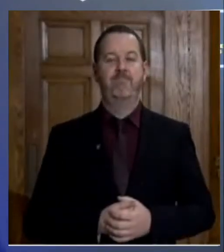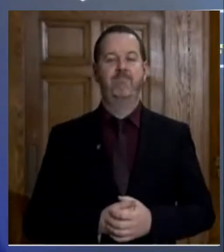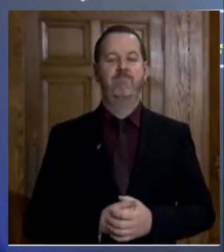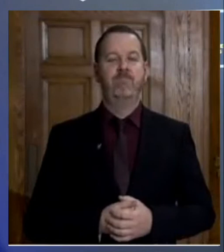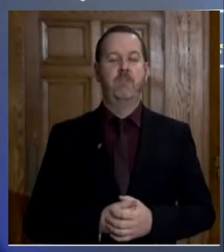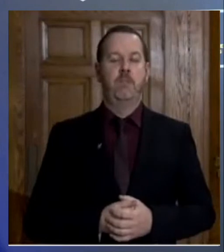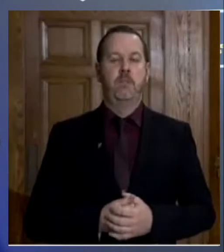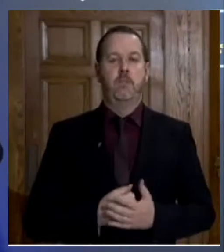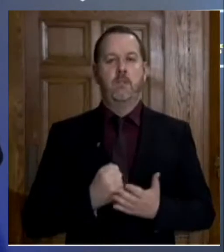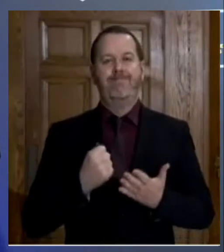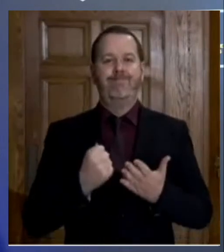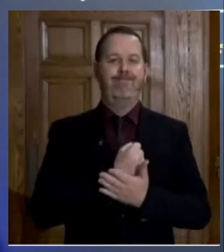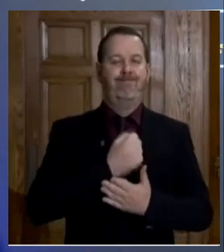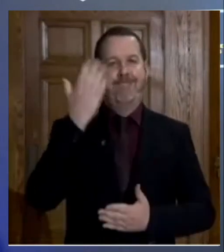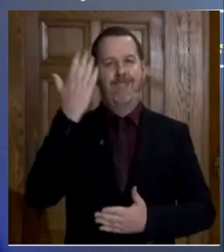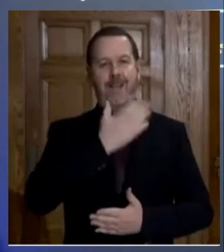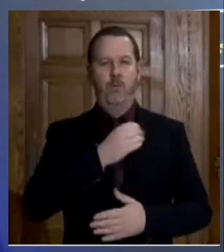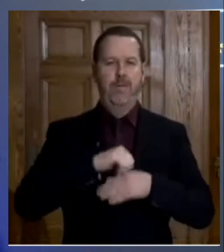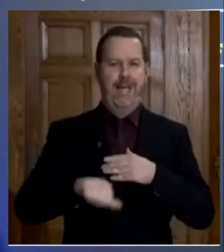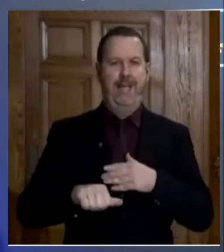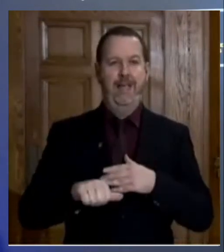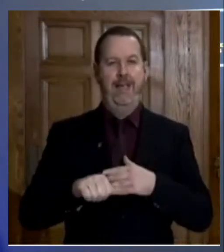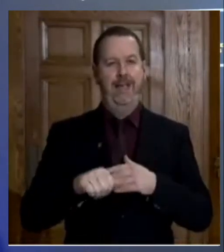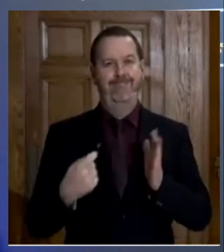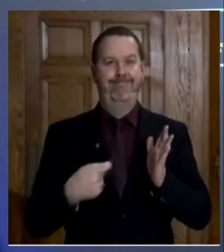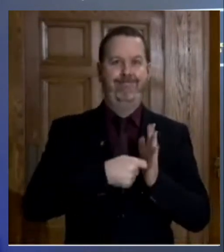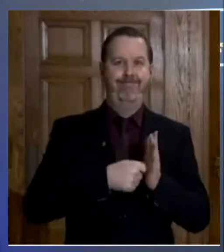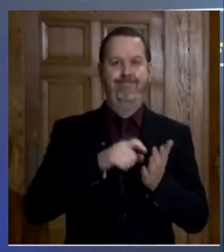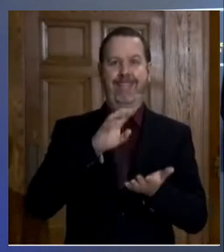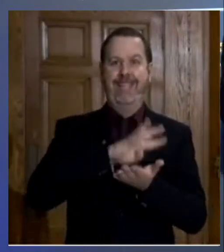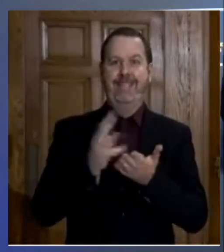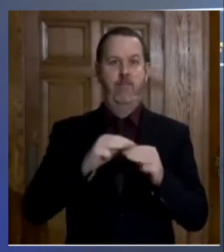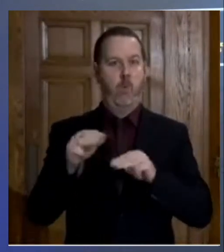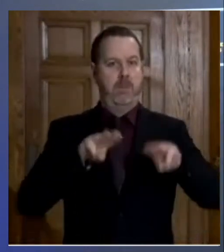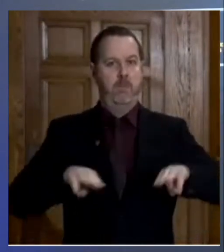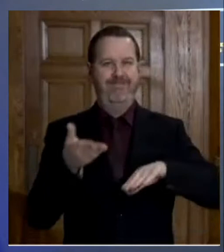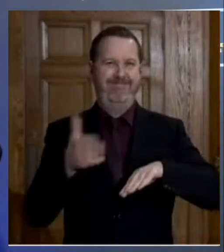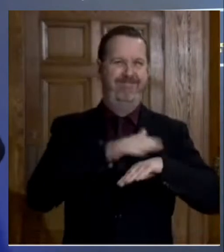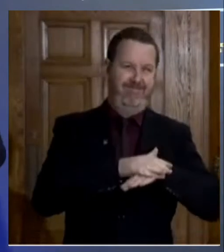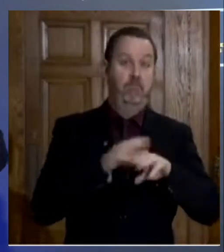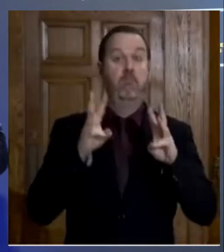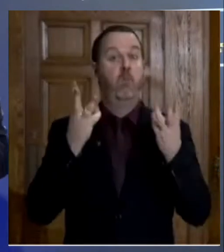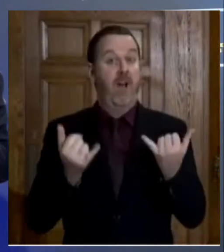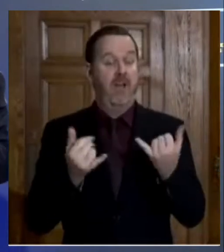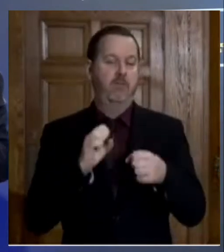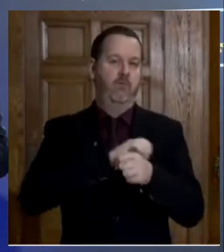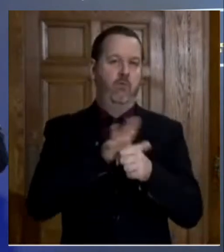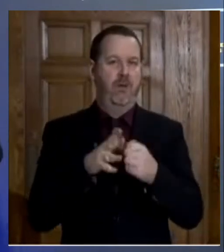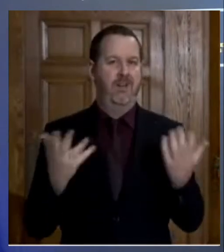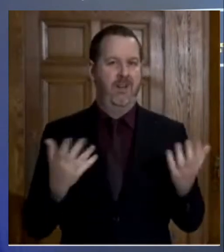Sadly, we have today reported another 19 COVID-related deaths in Northern Ireland. And again, my